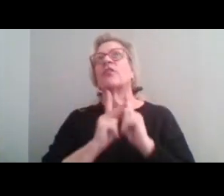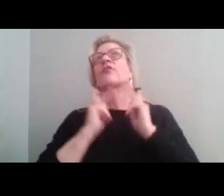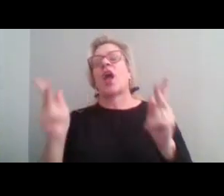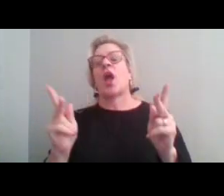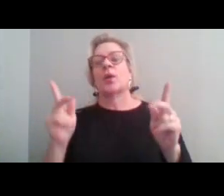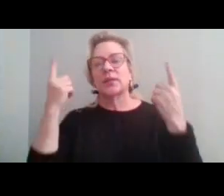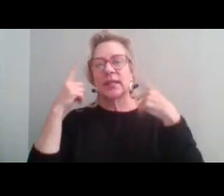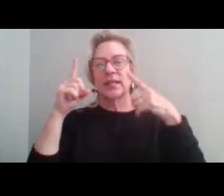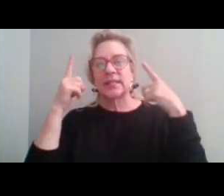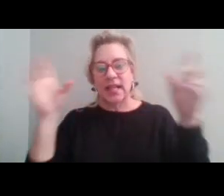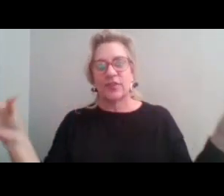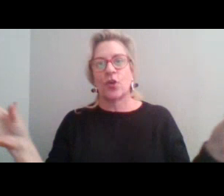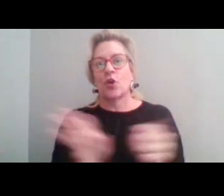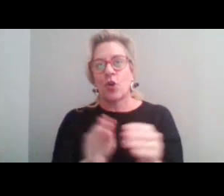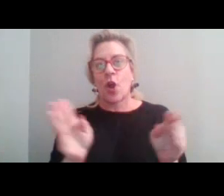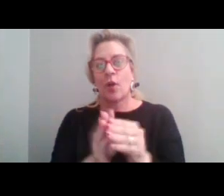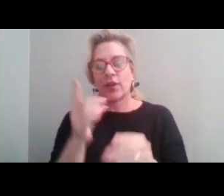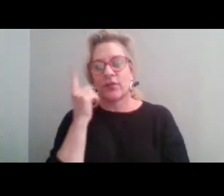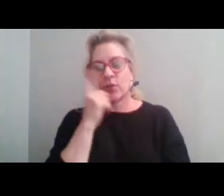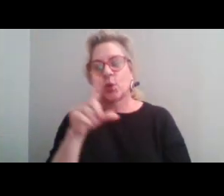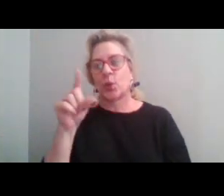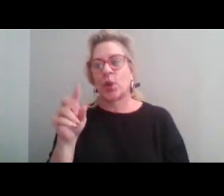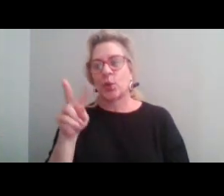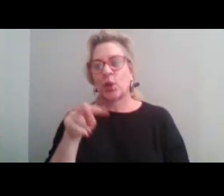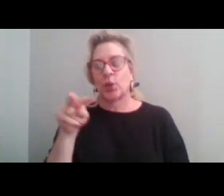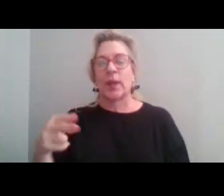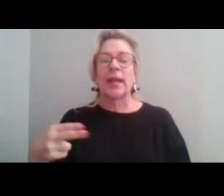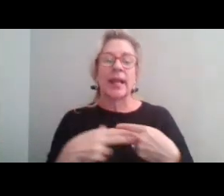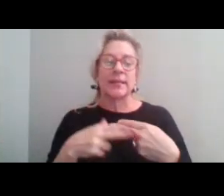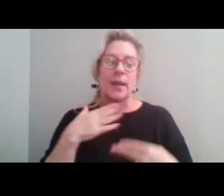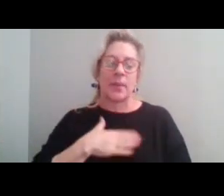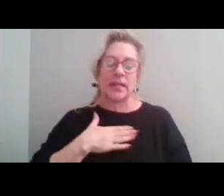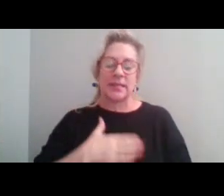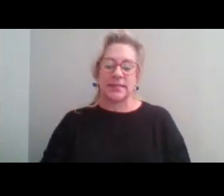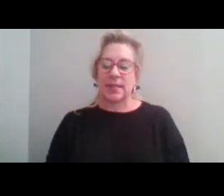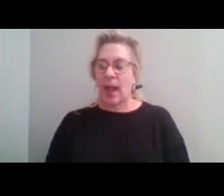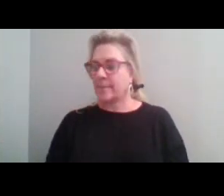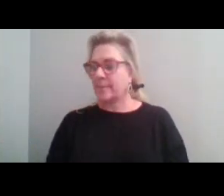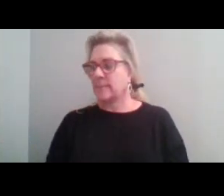conference for 2022. Next slide.